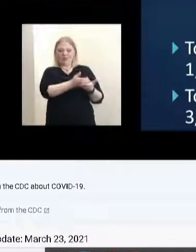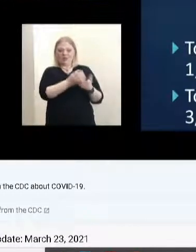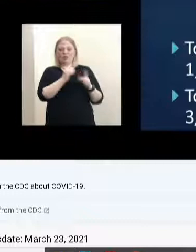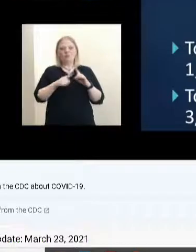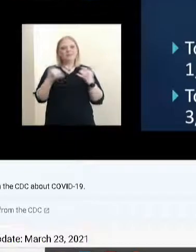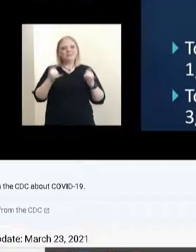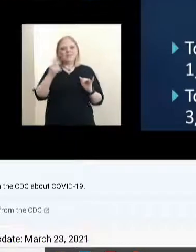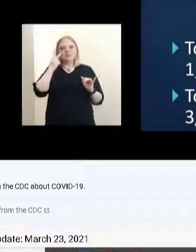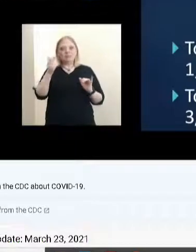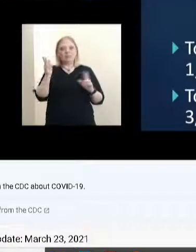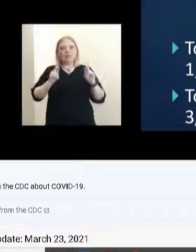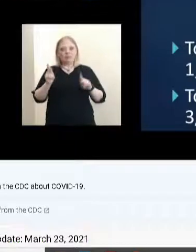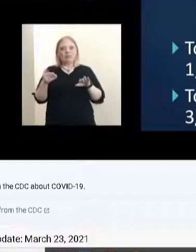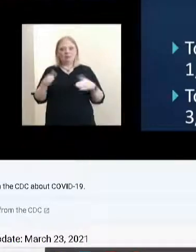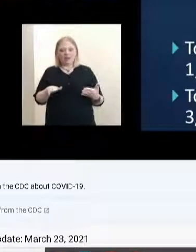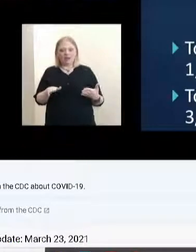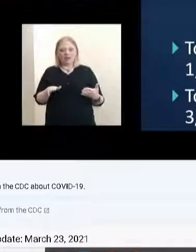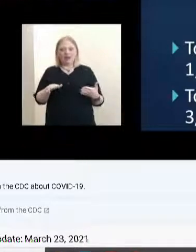age